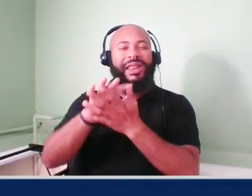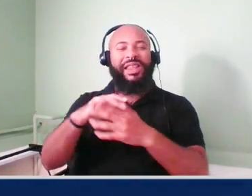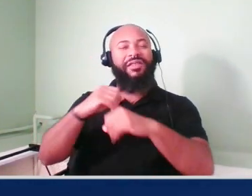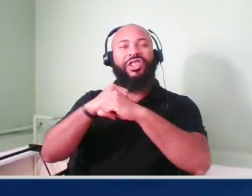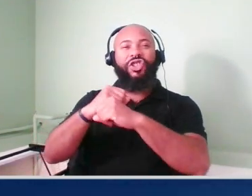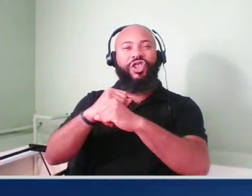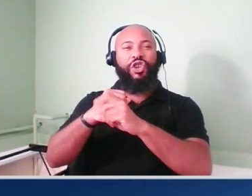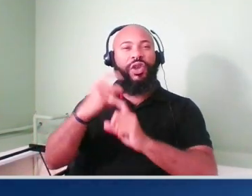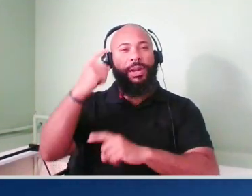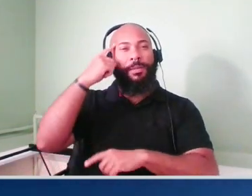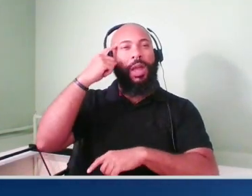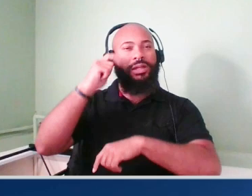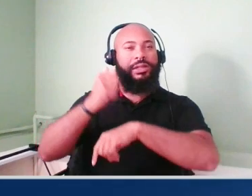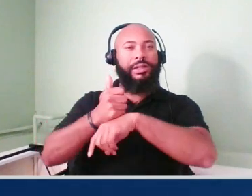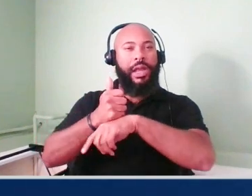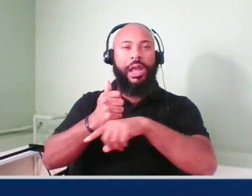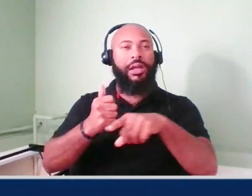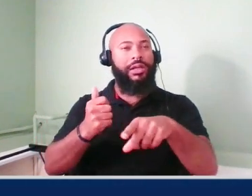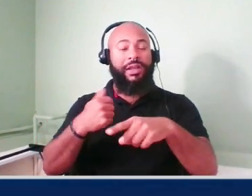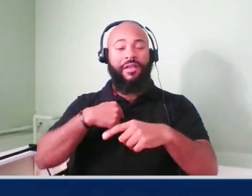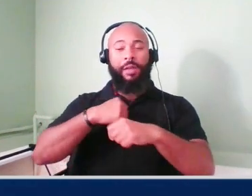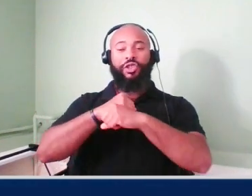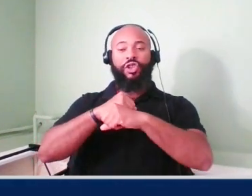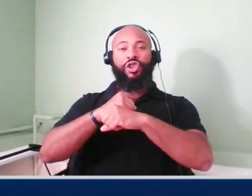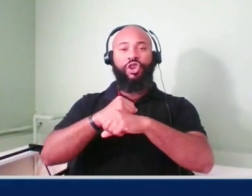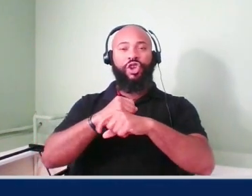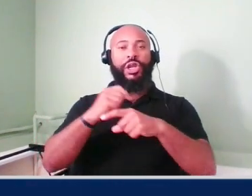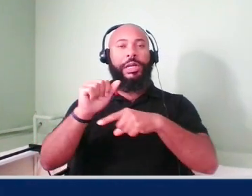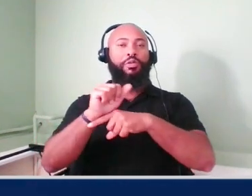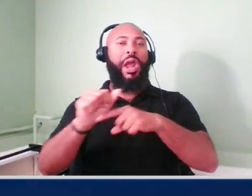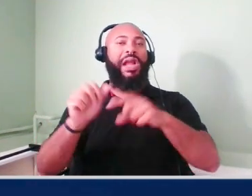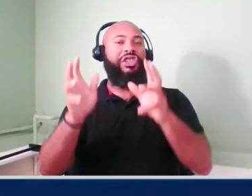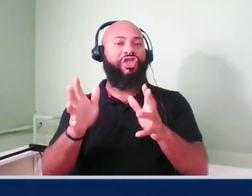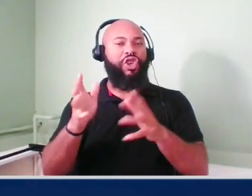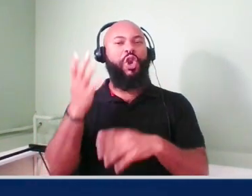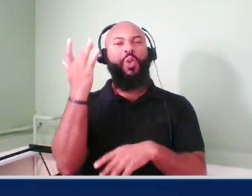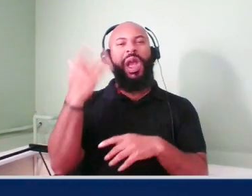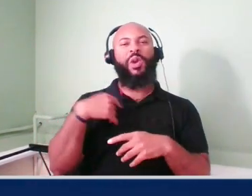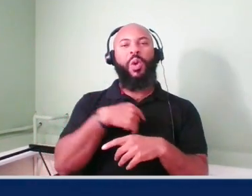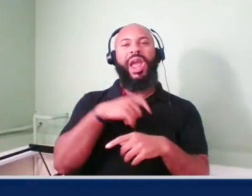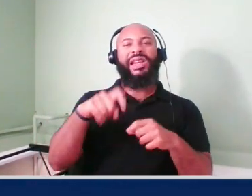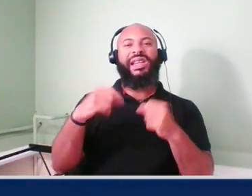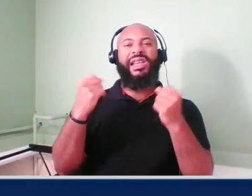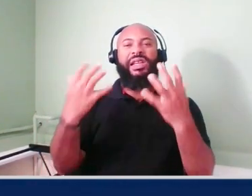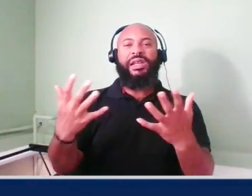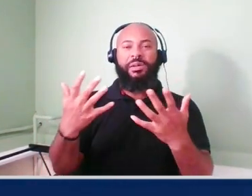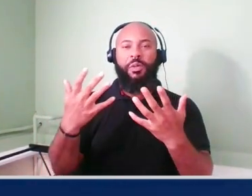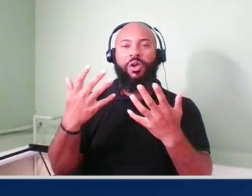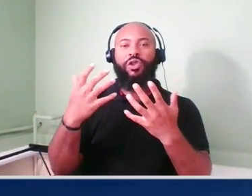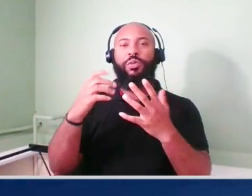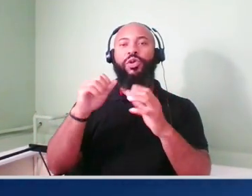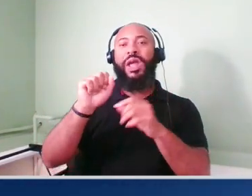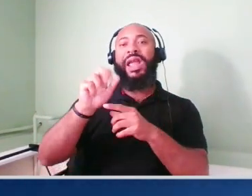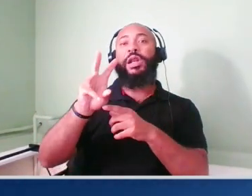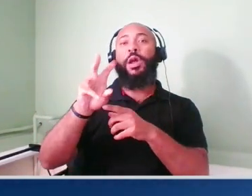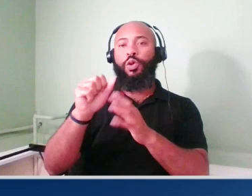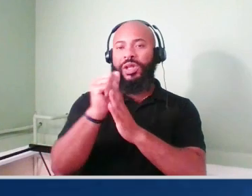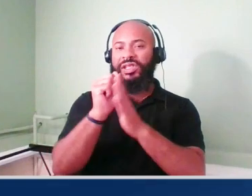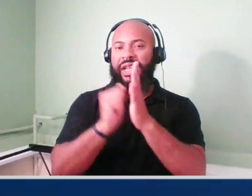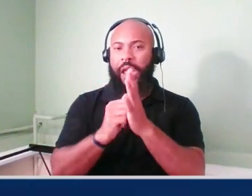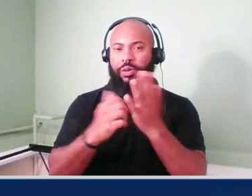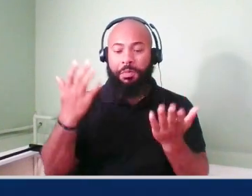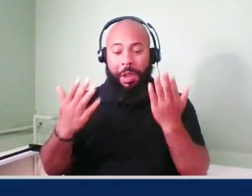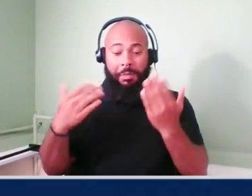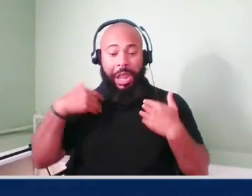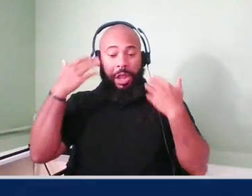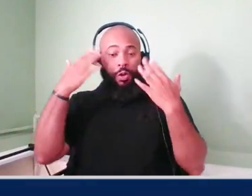security practitioner, why do I need multiple AWS accounts? If I'm just getting started with AWS, maybe I don't know that I need multiple AWS accounts.